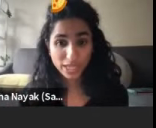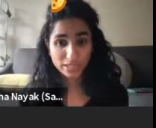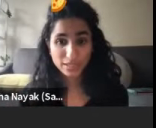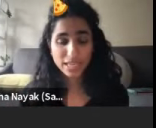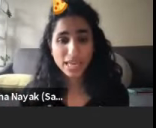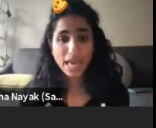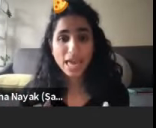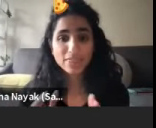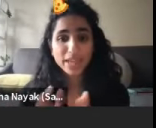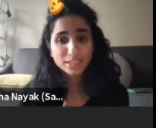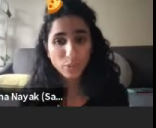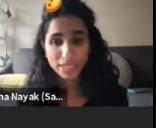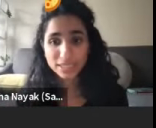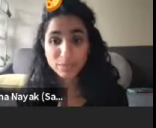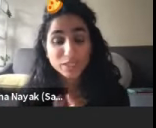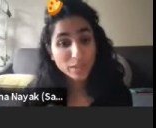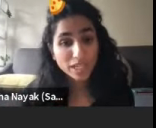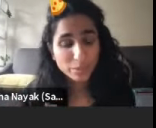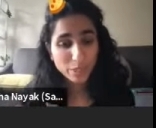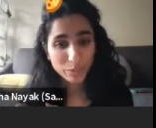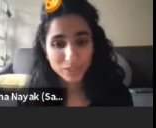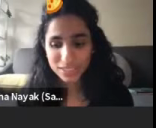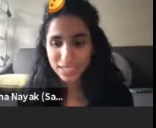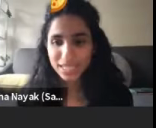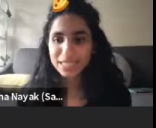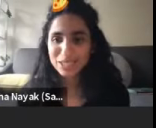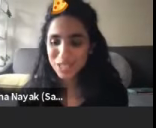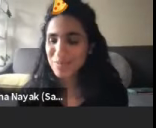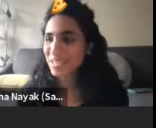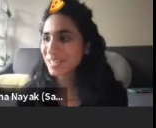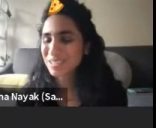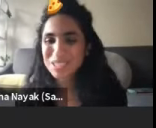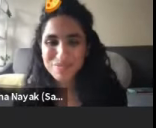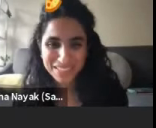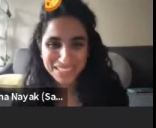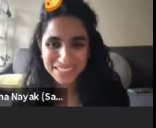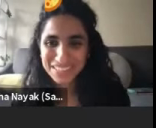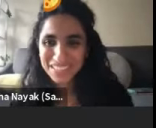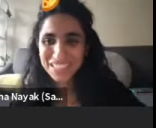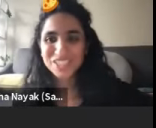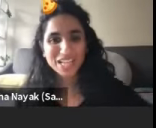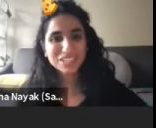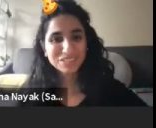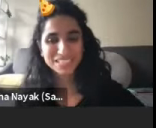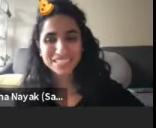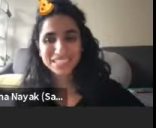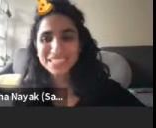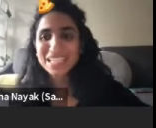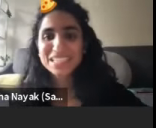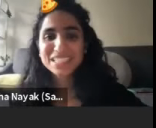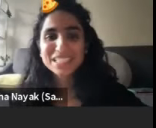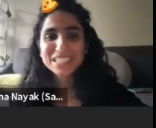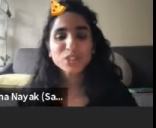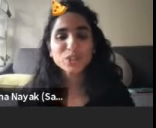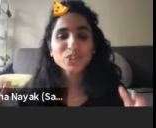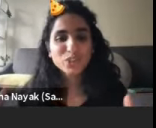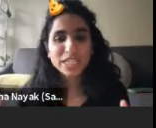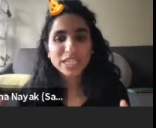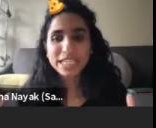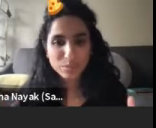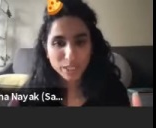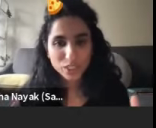put together. And that's when some smart people, including my current mentor, Janet Owasa, decided to